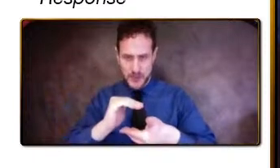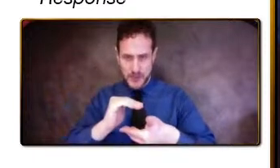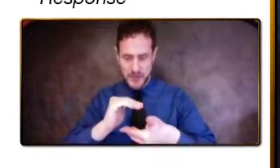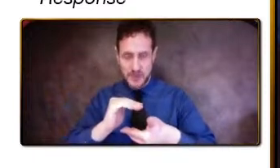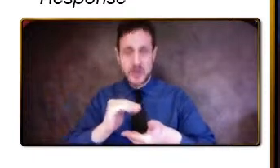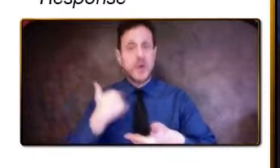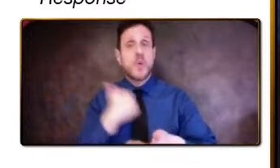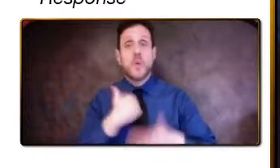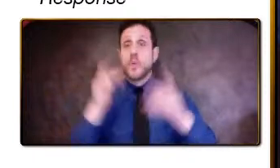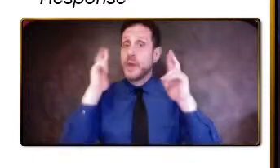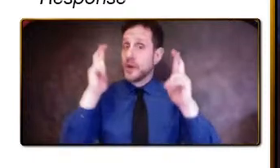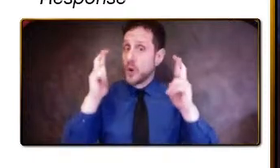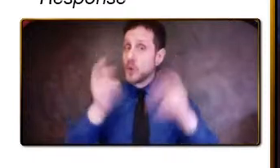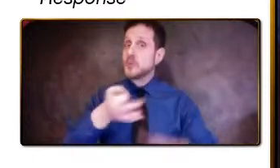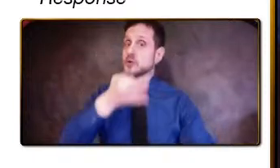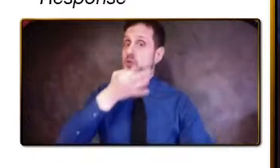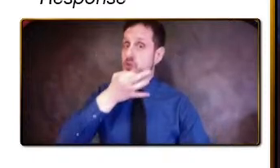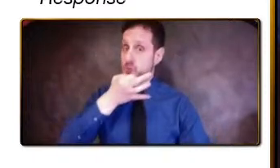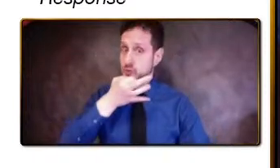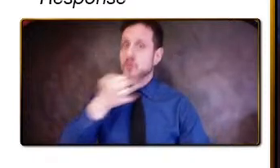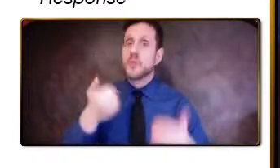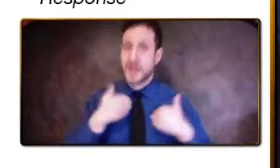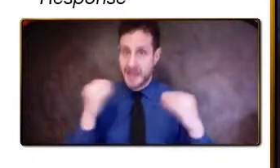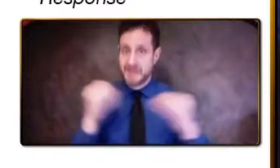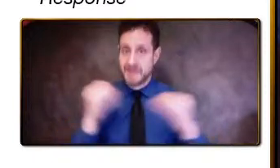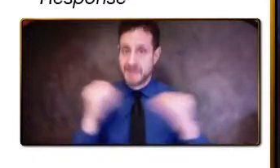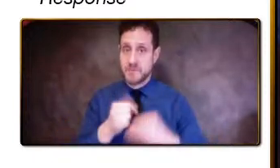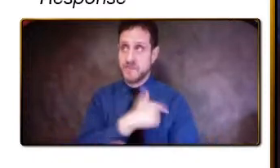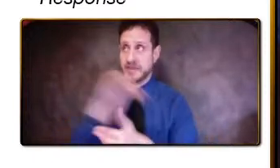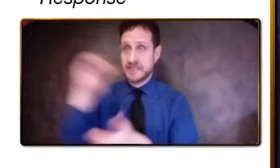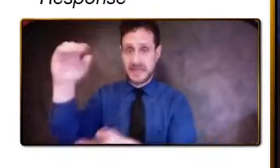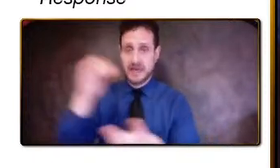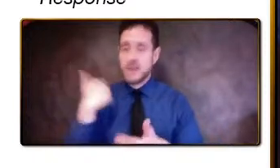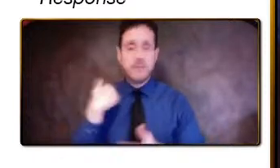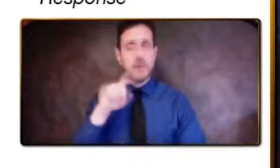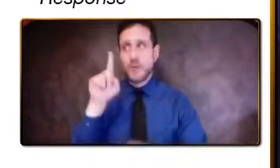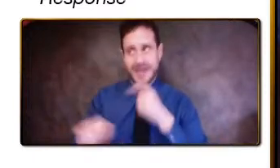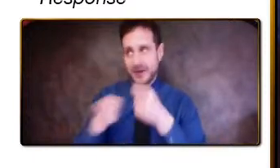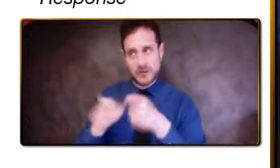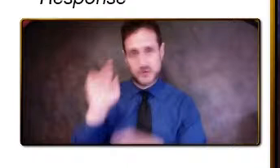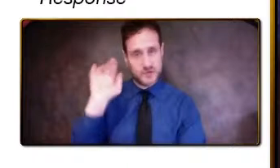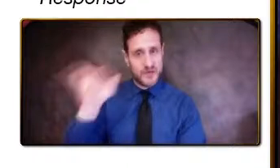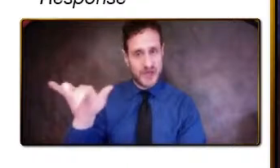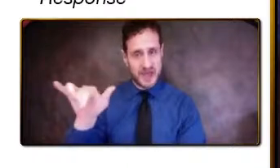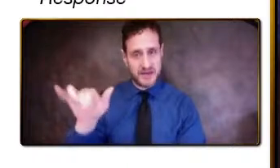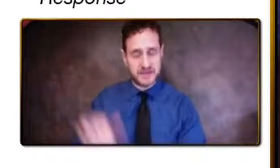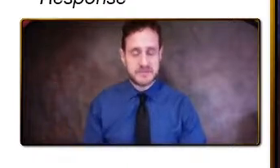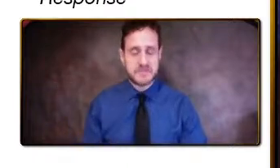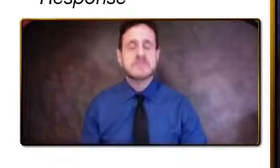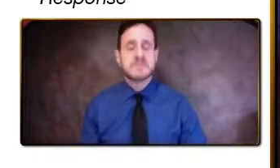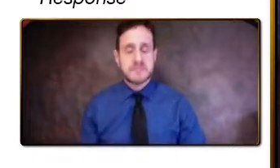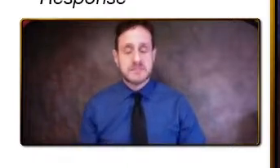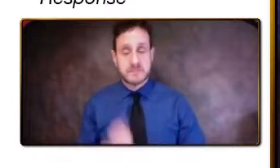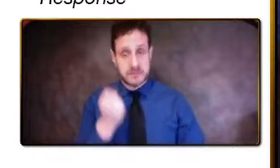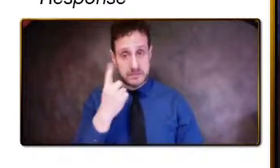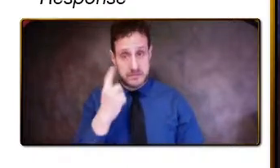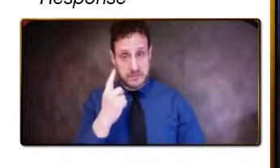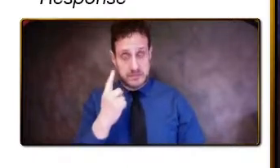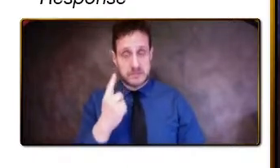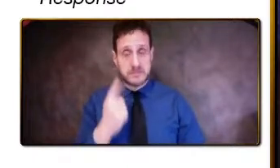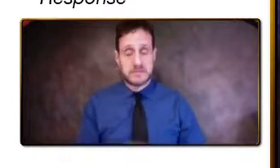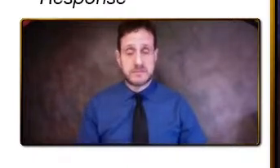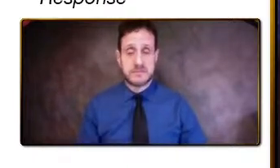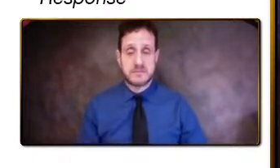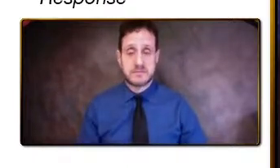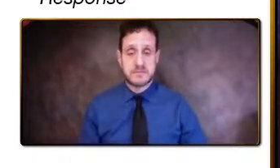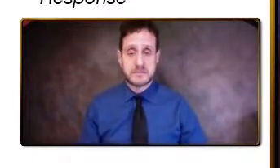don't control the production process. So for a bit of context about that, when you exclude the federal long-term care